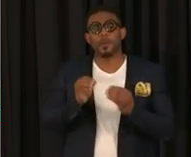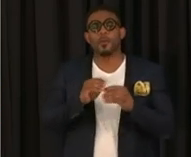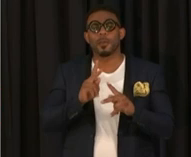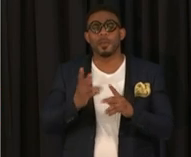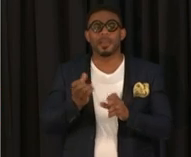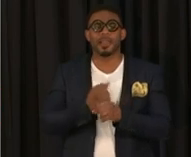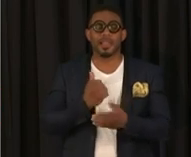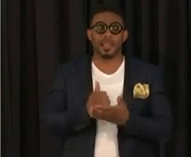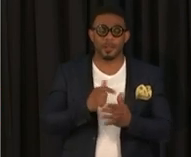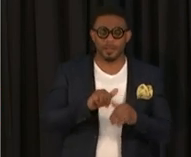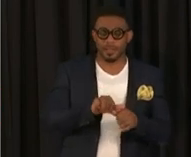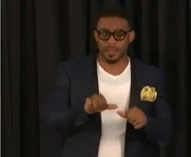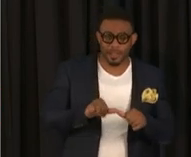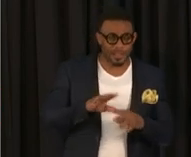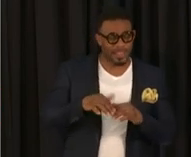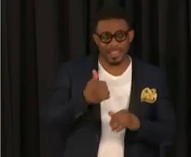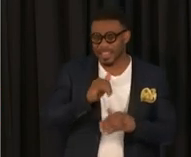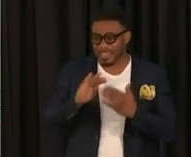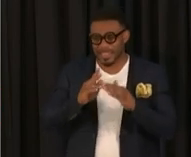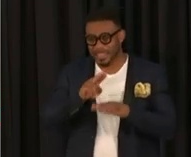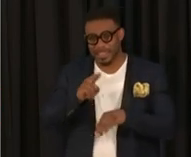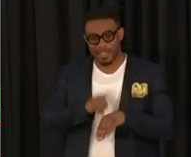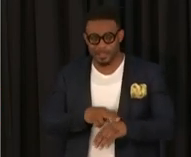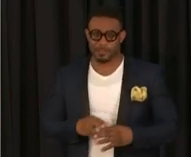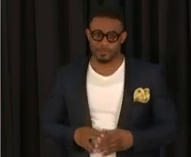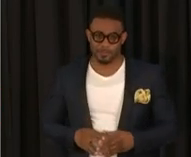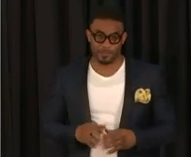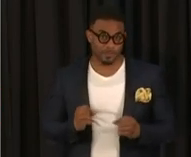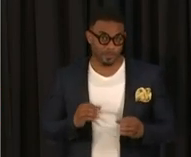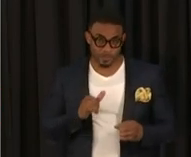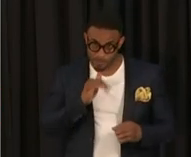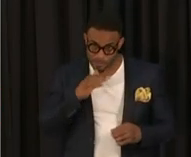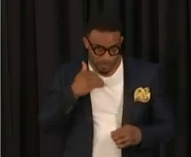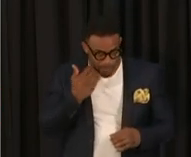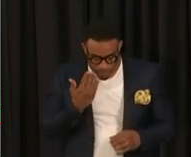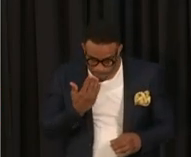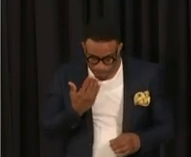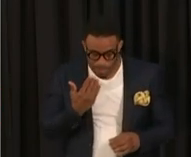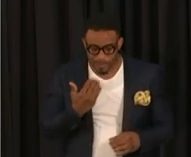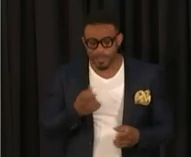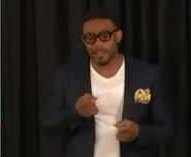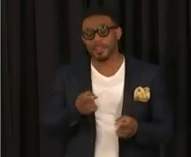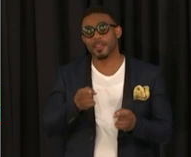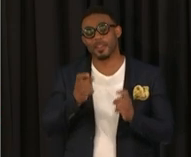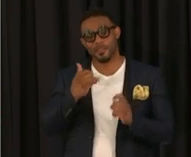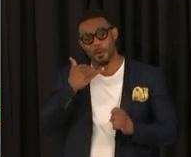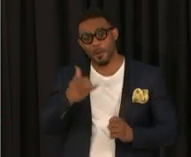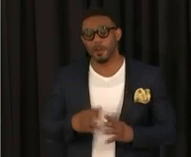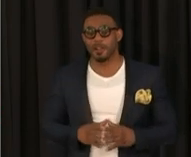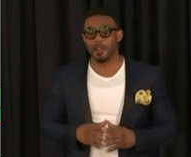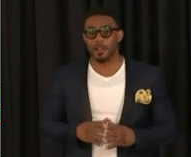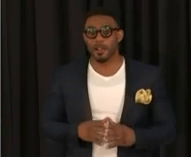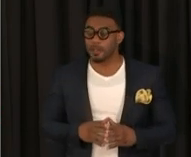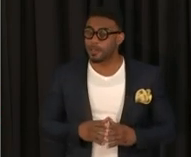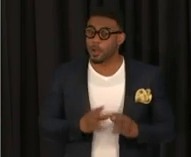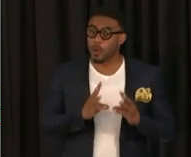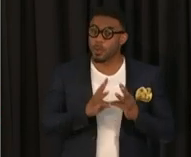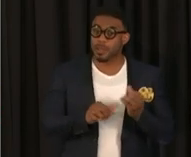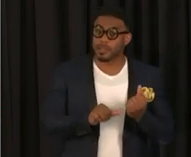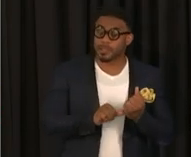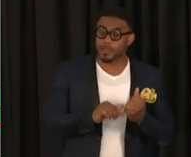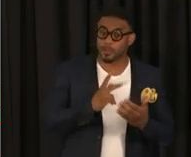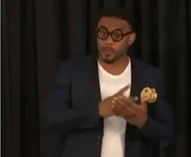people get help in this area than any city in the nation. And so don't be shy, give us a call. Weather